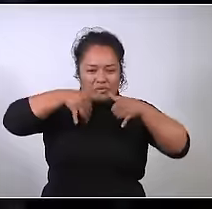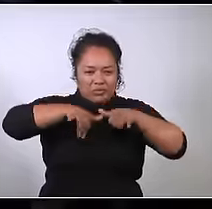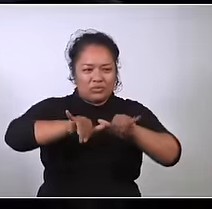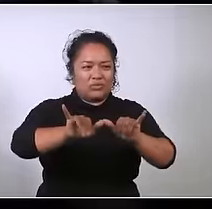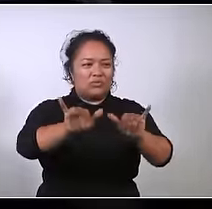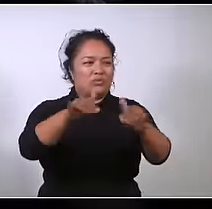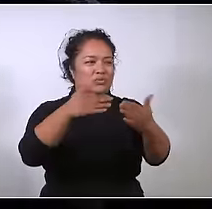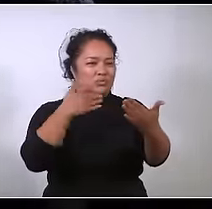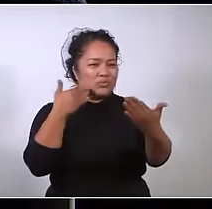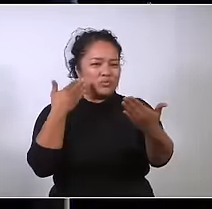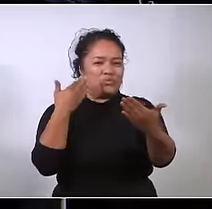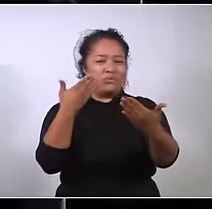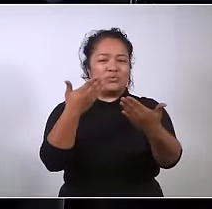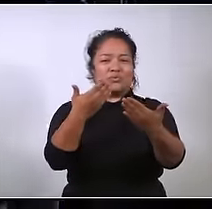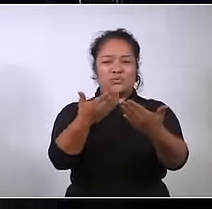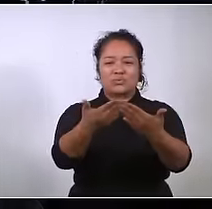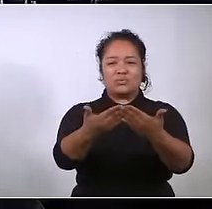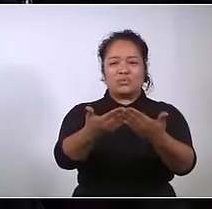still good,